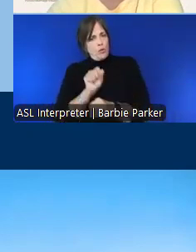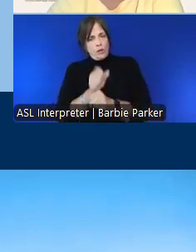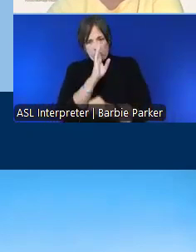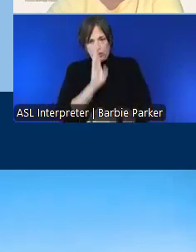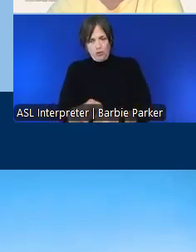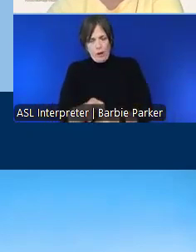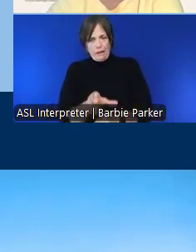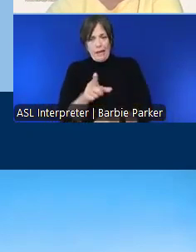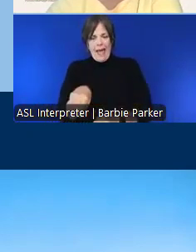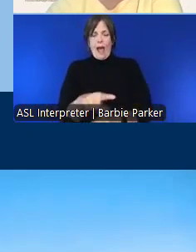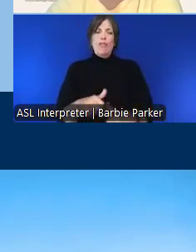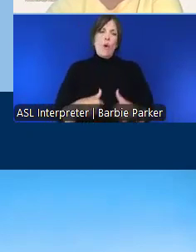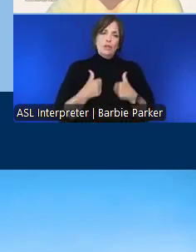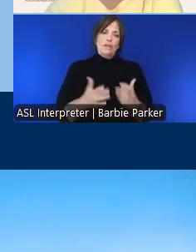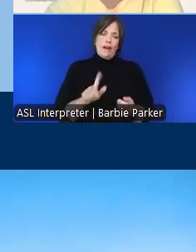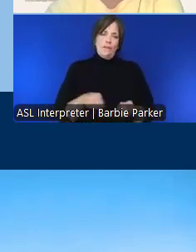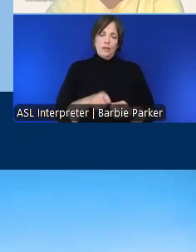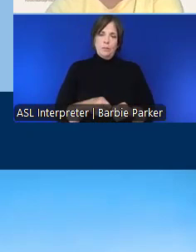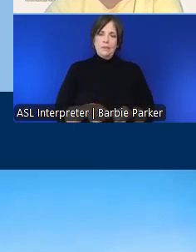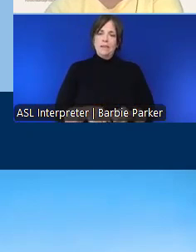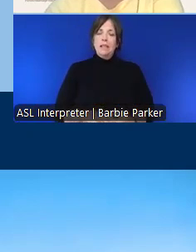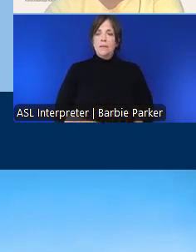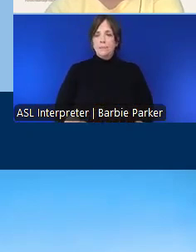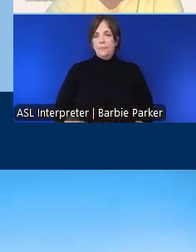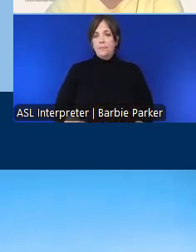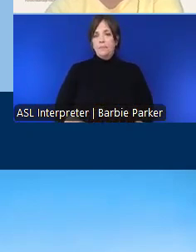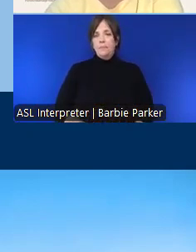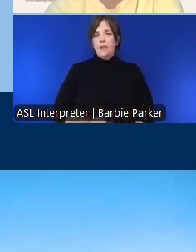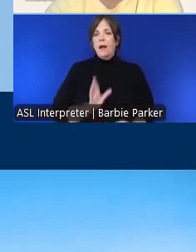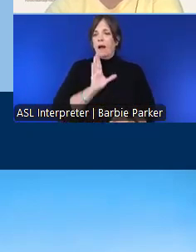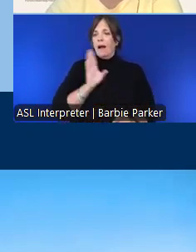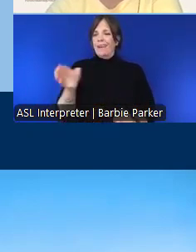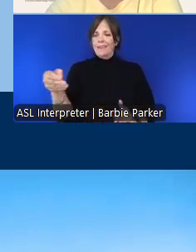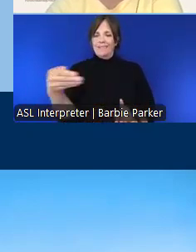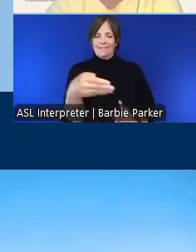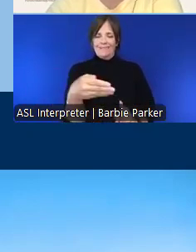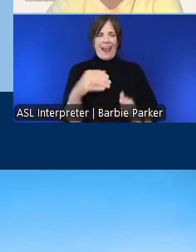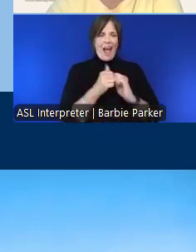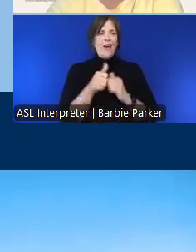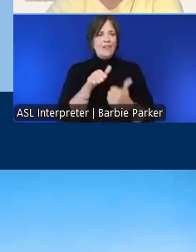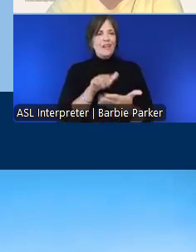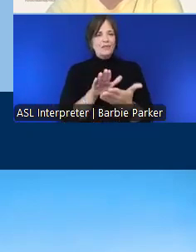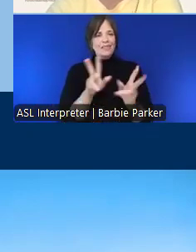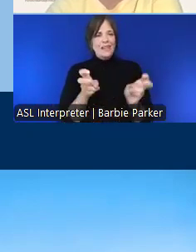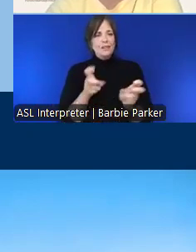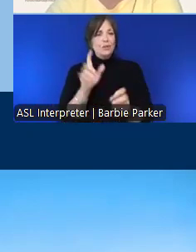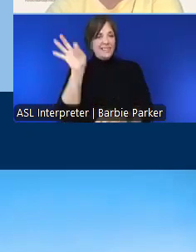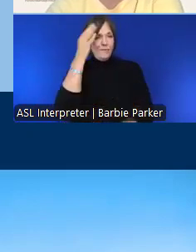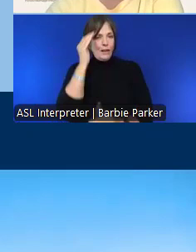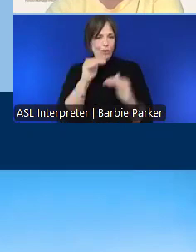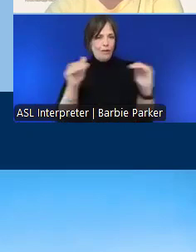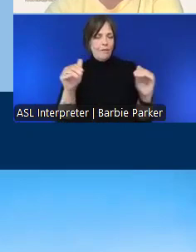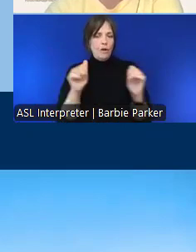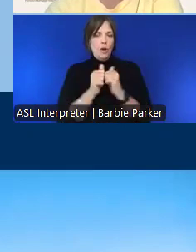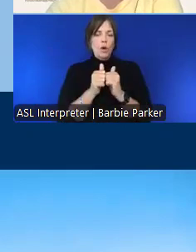these survivors specifically. I think an indirect way that the issue has been addressed is at the federal level with the